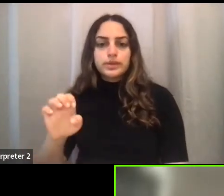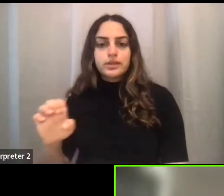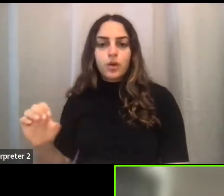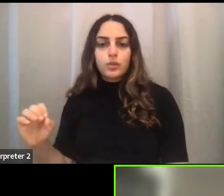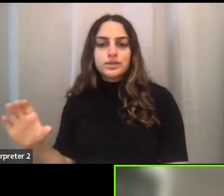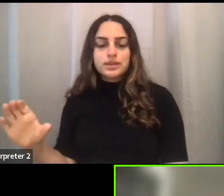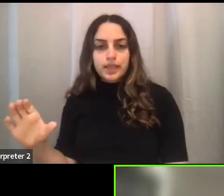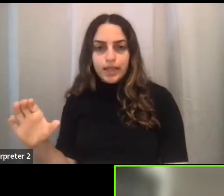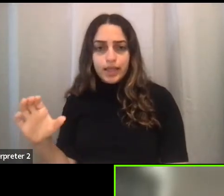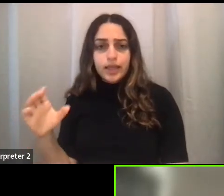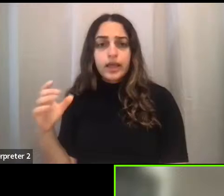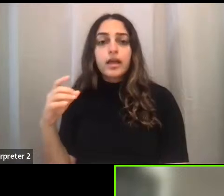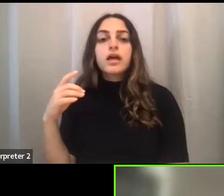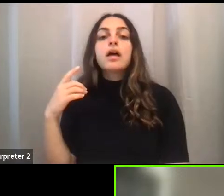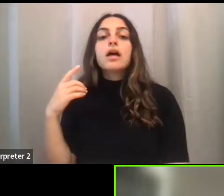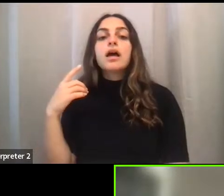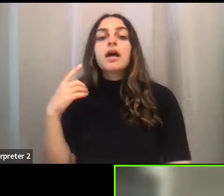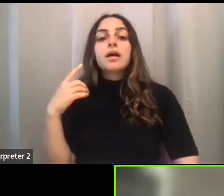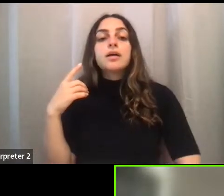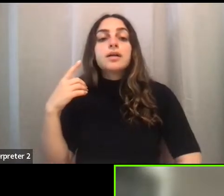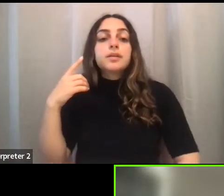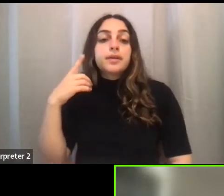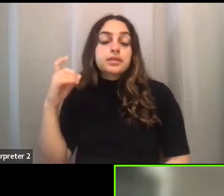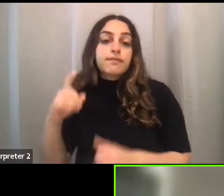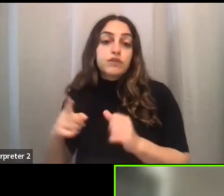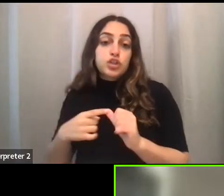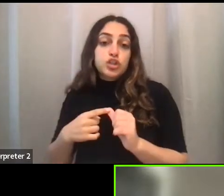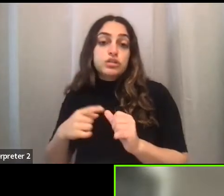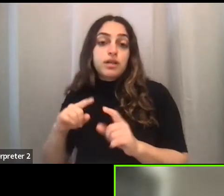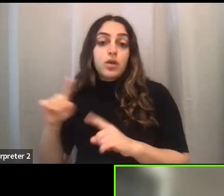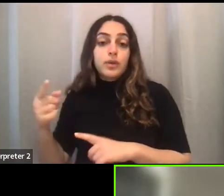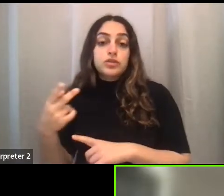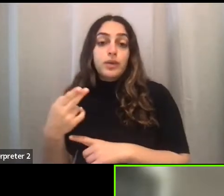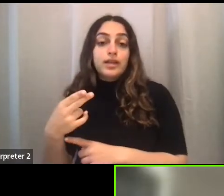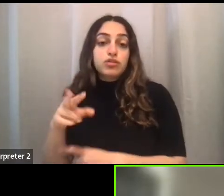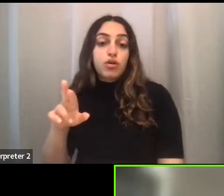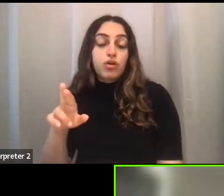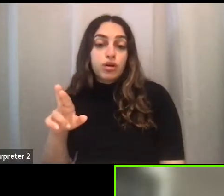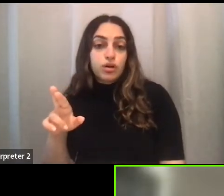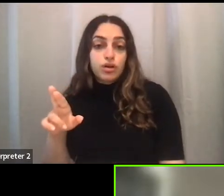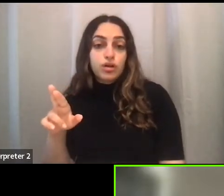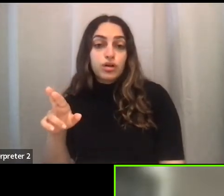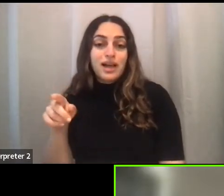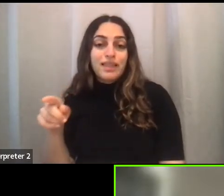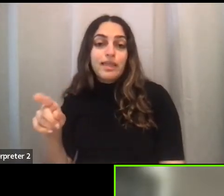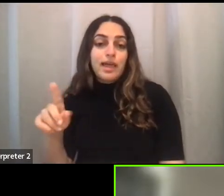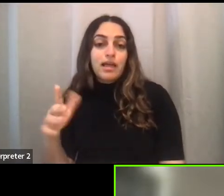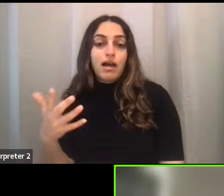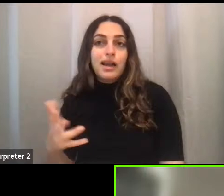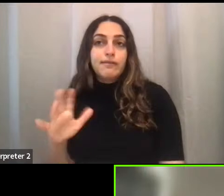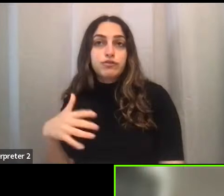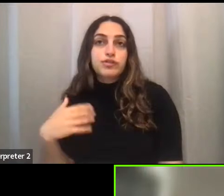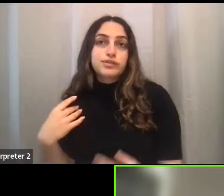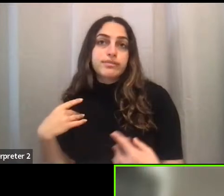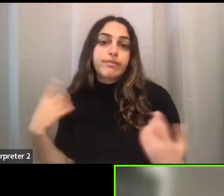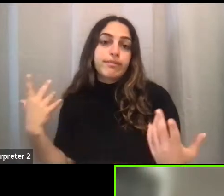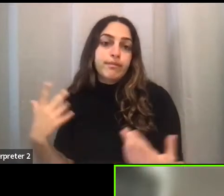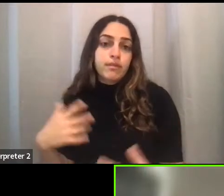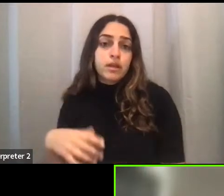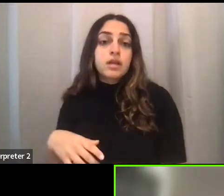because i first i went to h r and they just kind of brushed me off